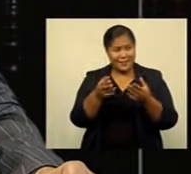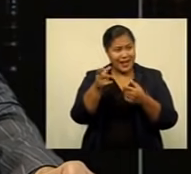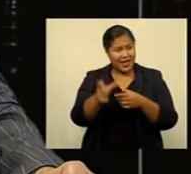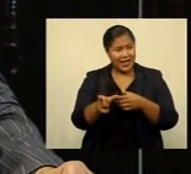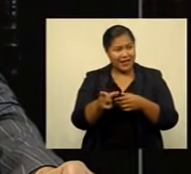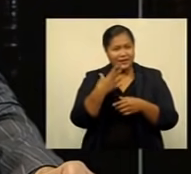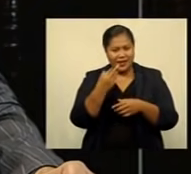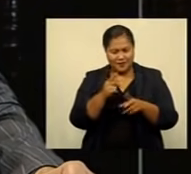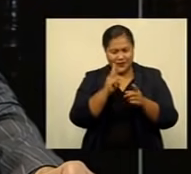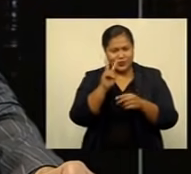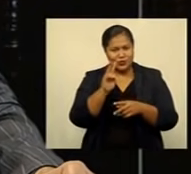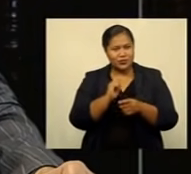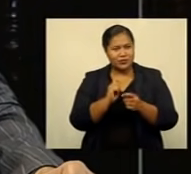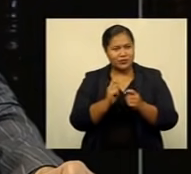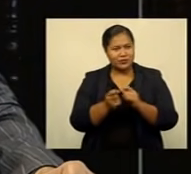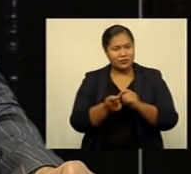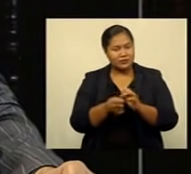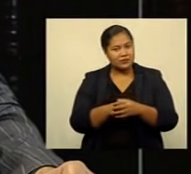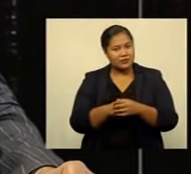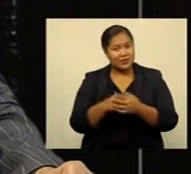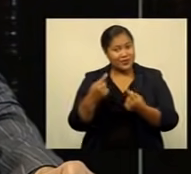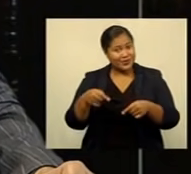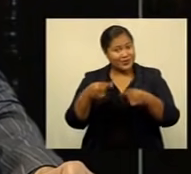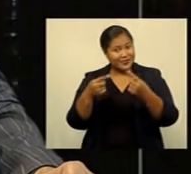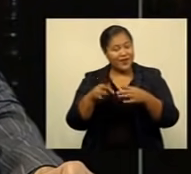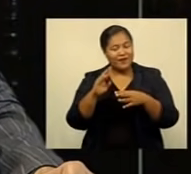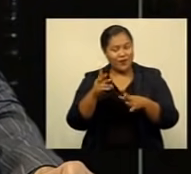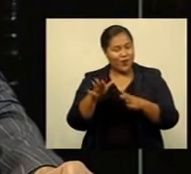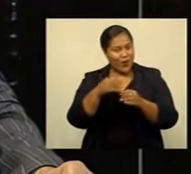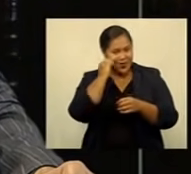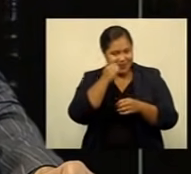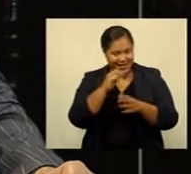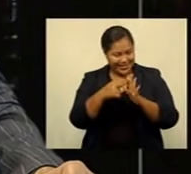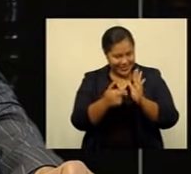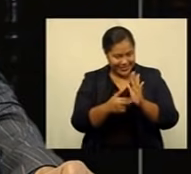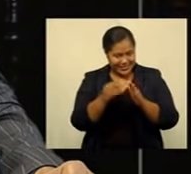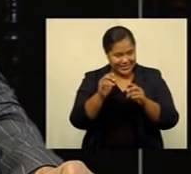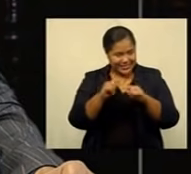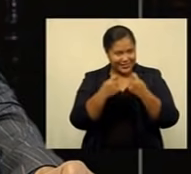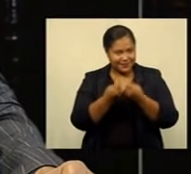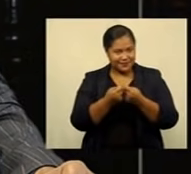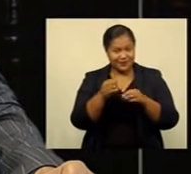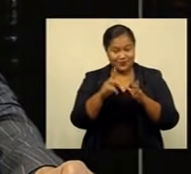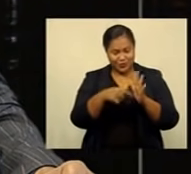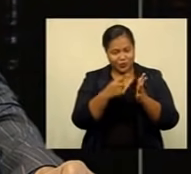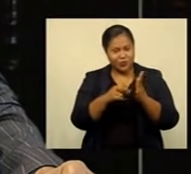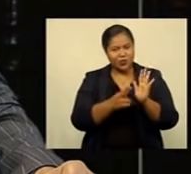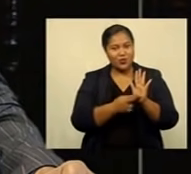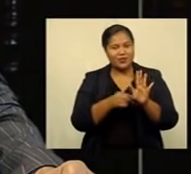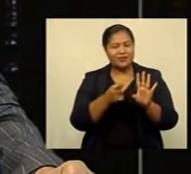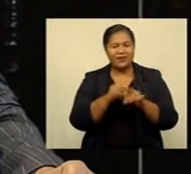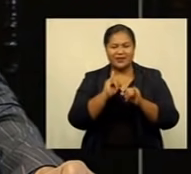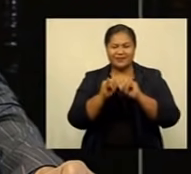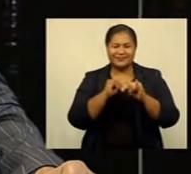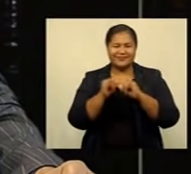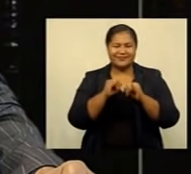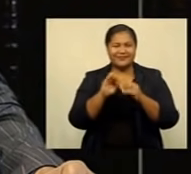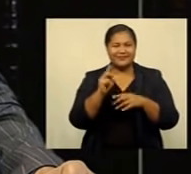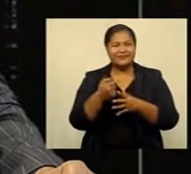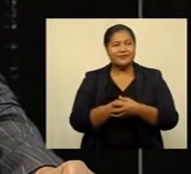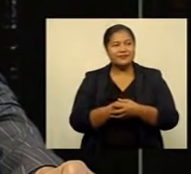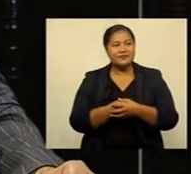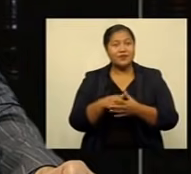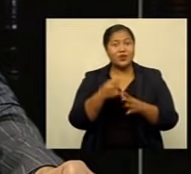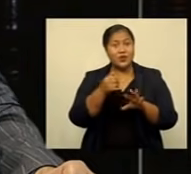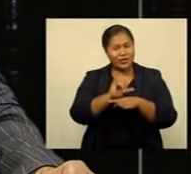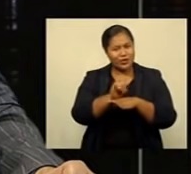2 tests against the All Blacks was Johnny Dyer. The Maduata man was interviewed by Nemani Nandolo on the Giant Wingers YouTube